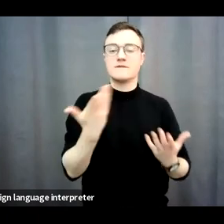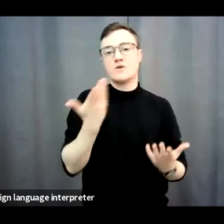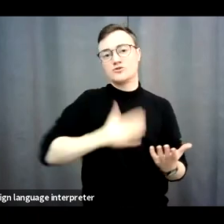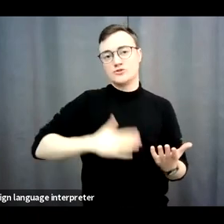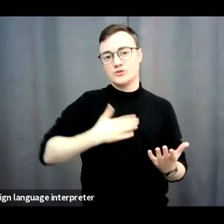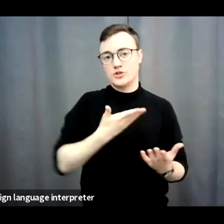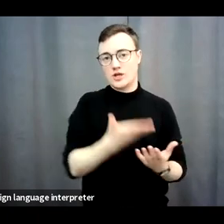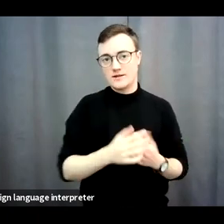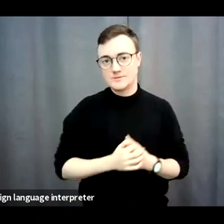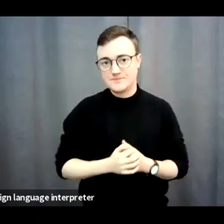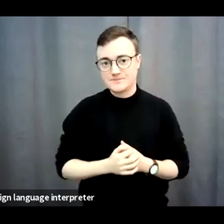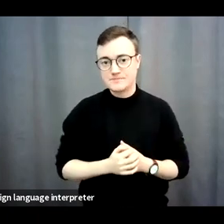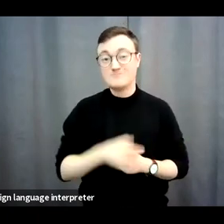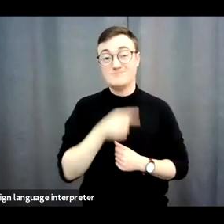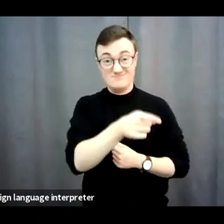So,